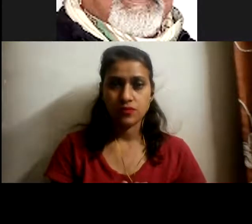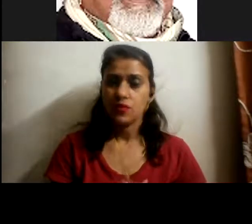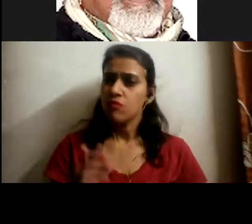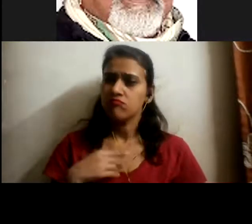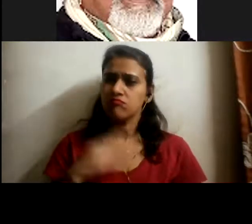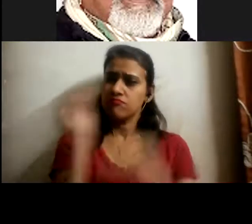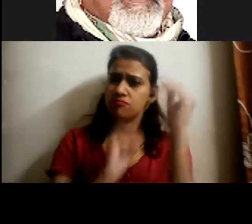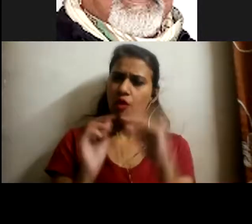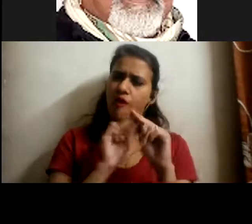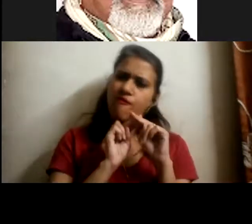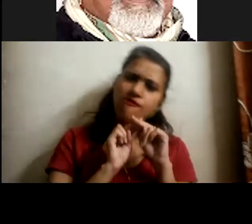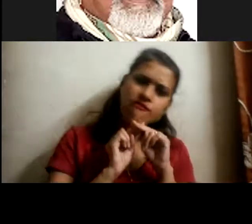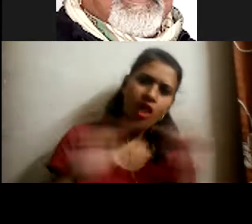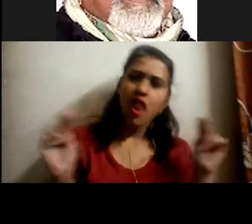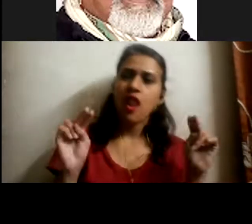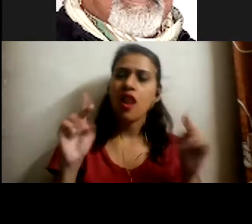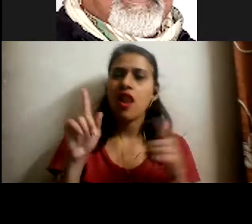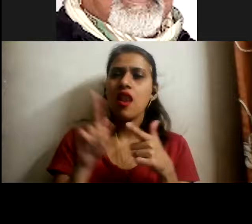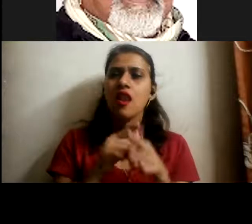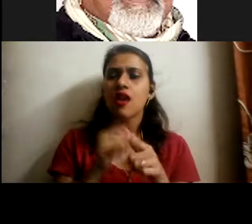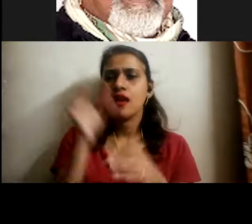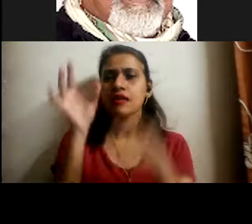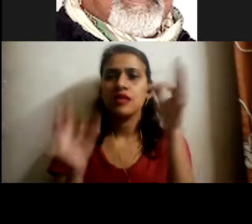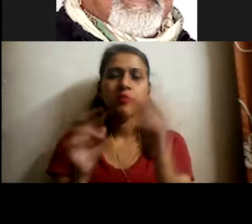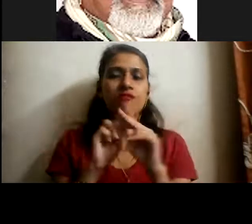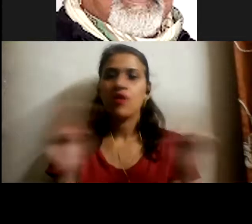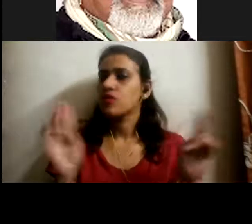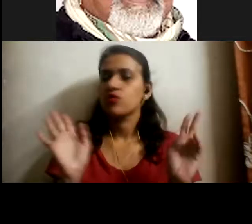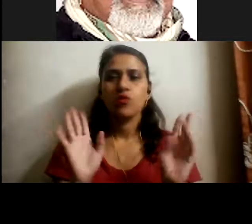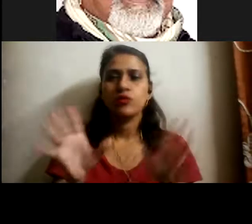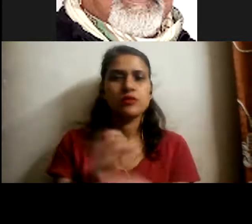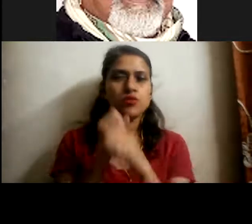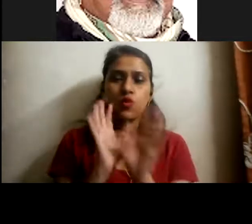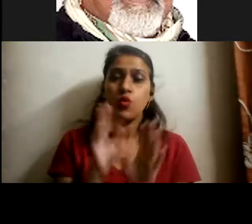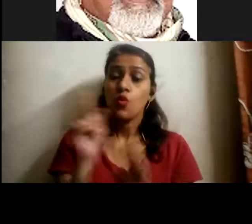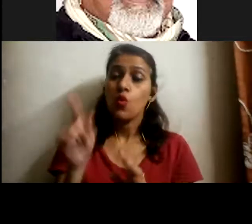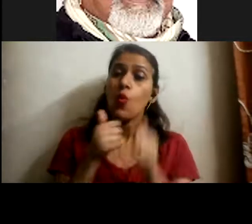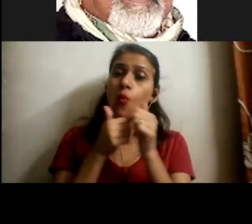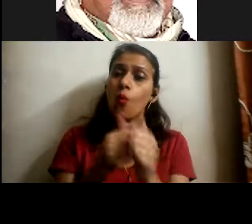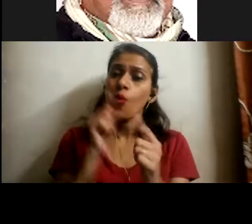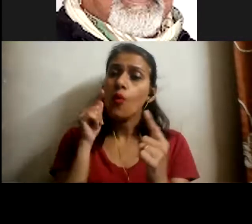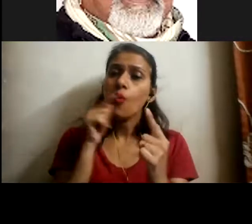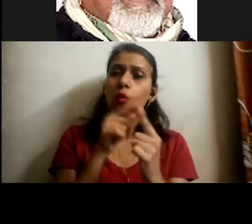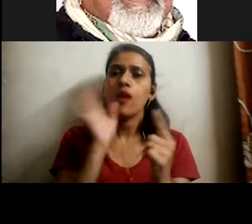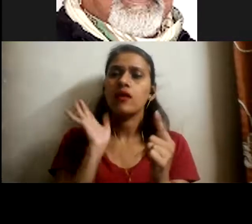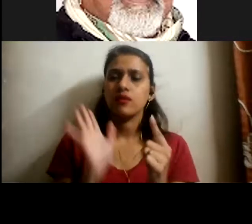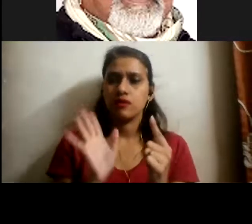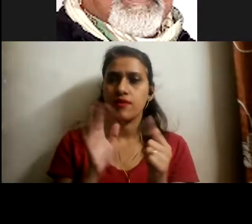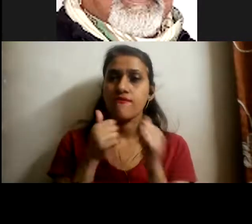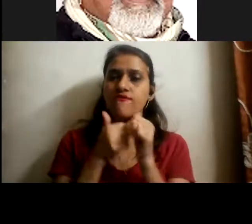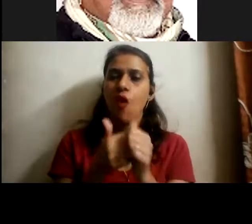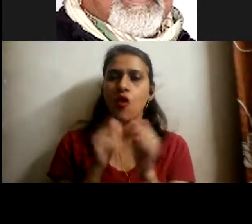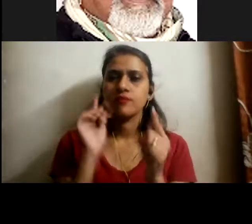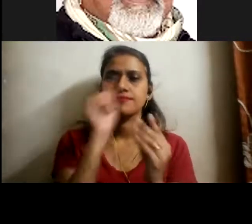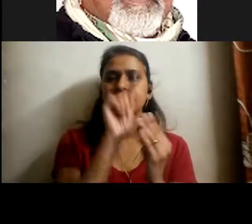the entire judgment and sum it up. No, you have to write it to the point. You have to keep it very precise.